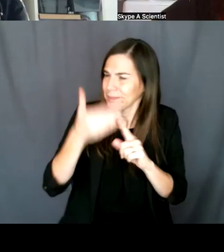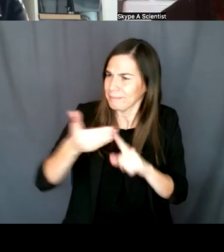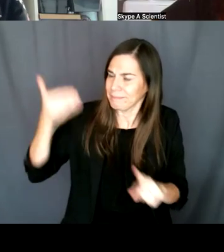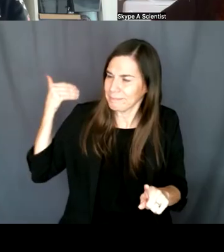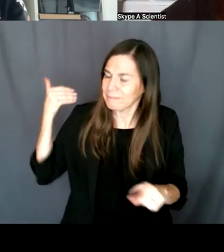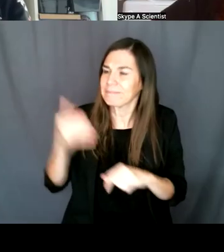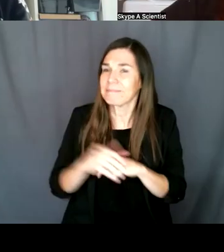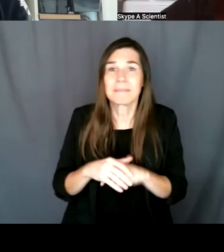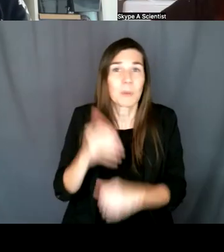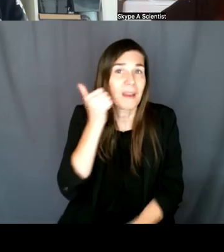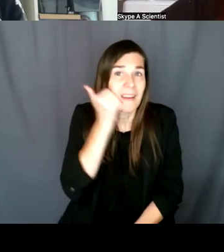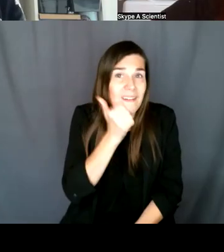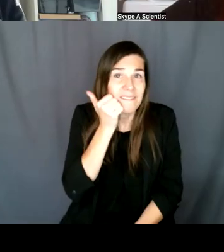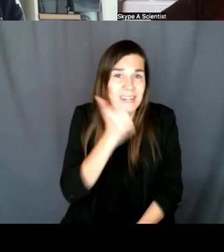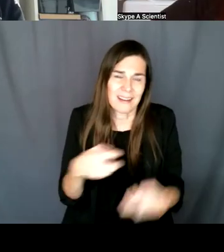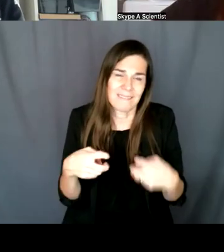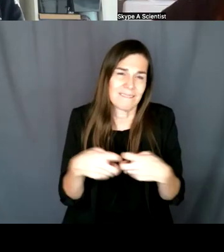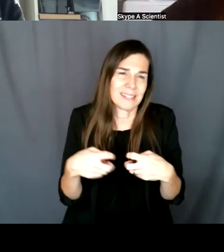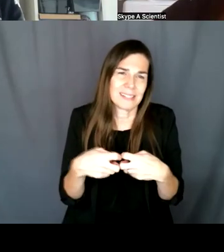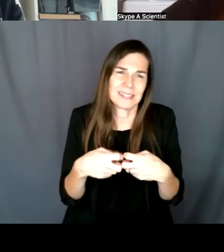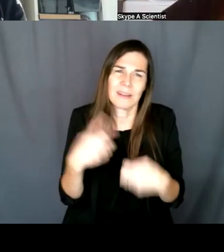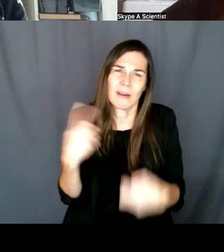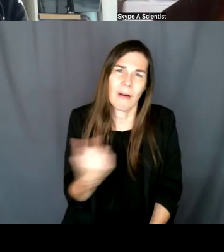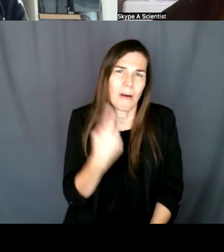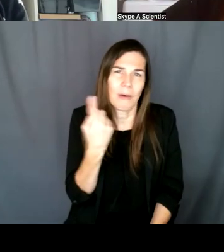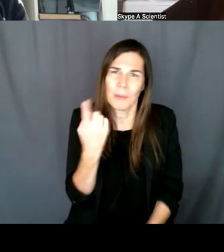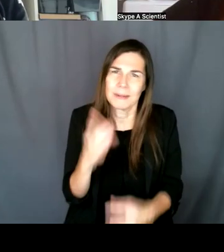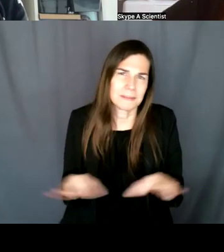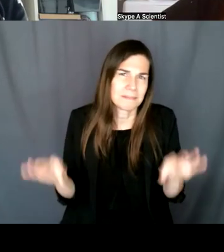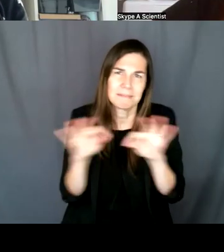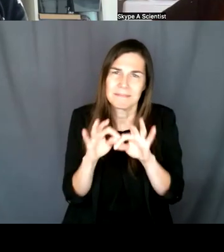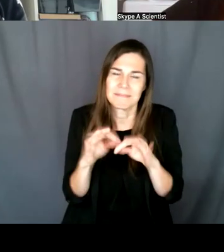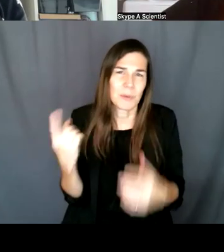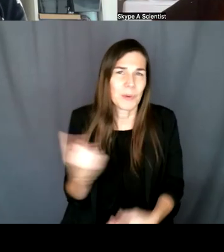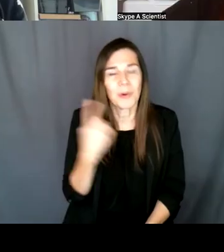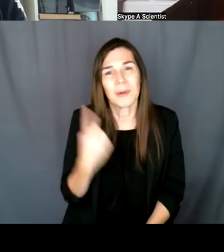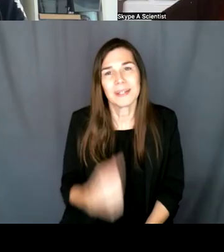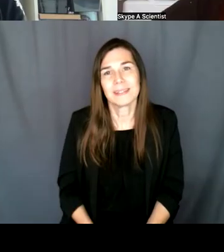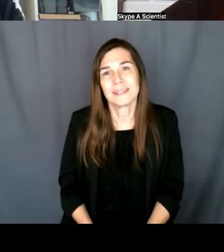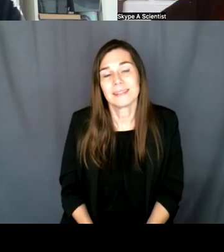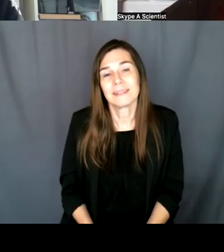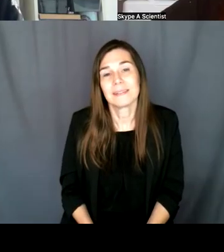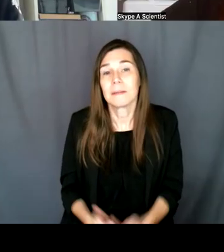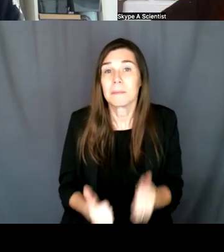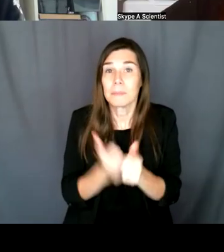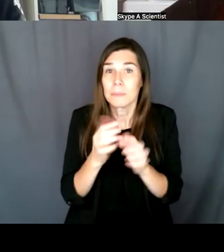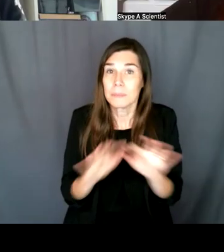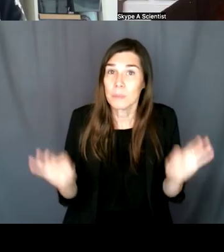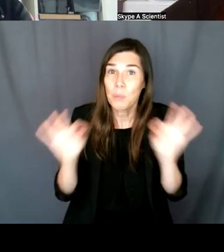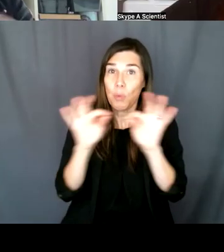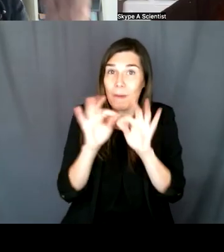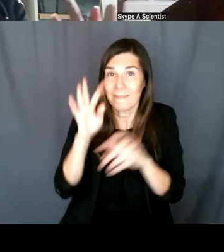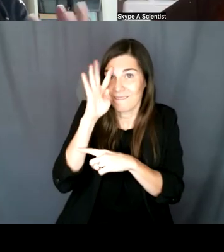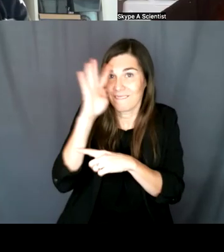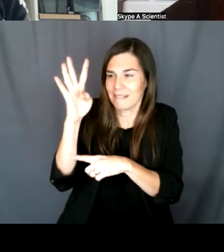everyday physics has always been super relevant. Yeah. So, one of the most important inventions in all of